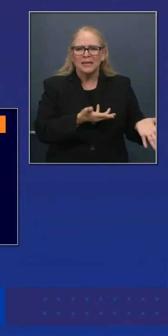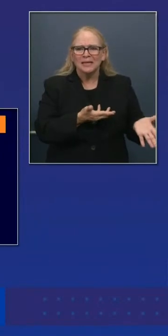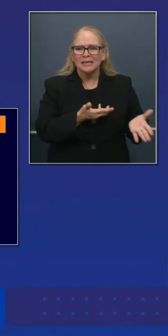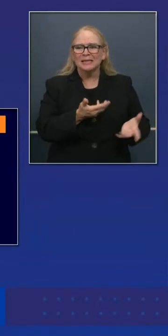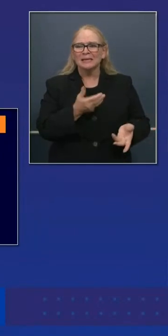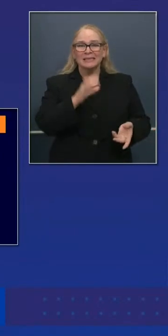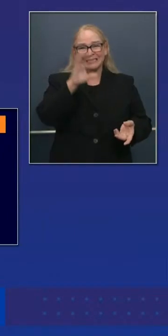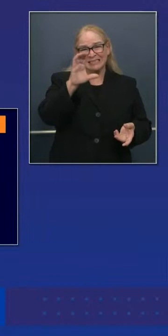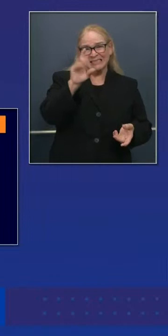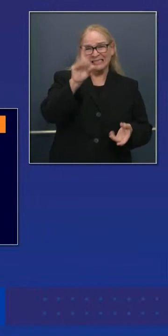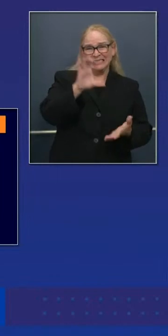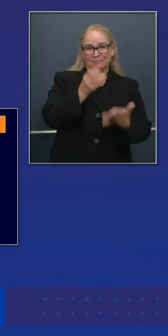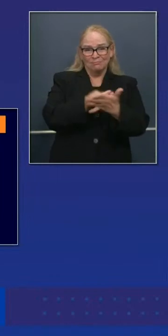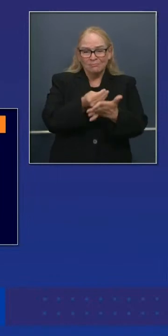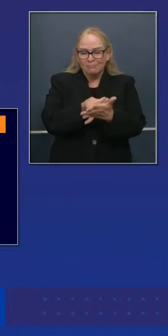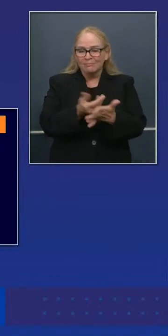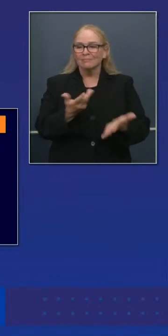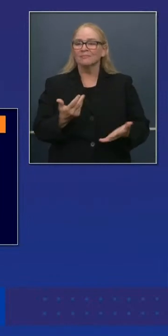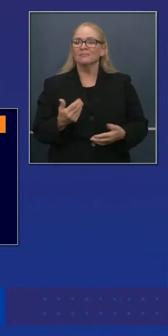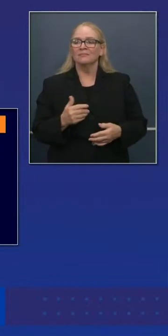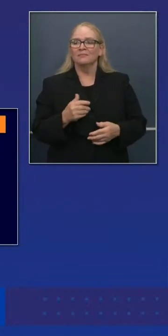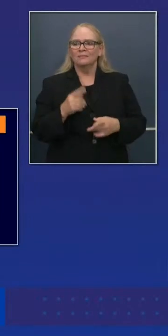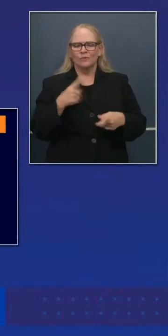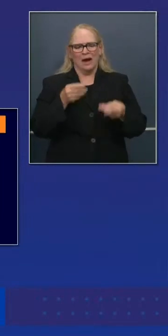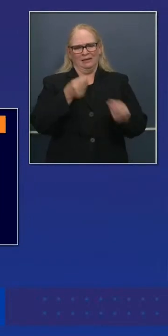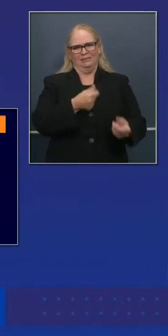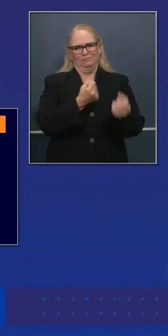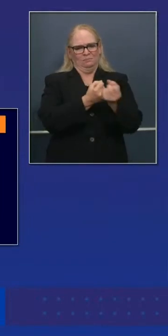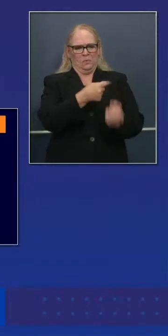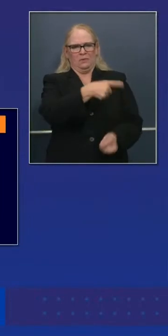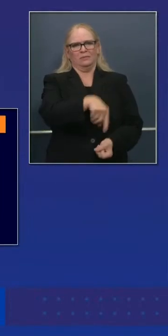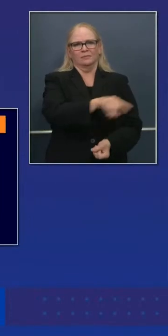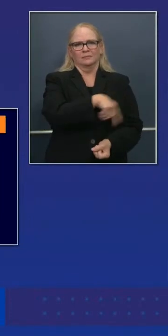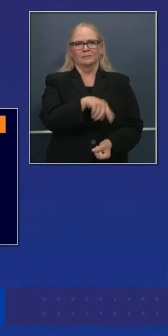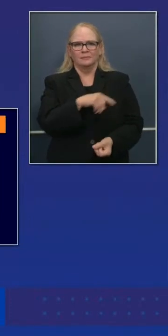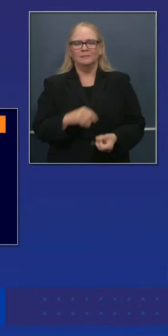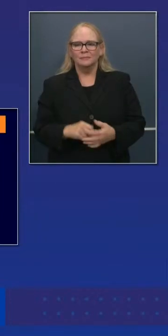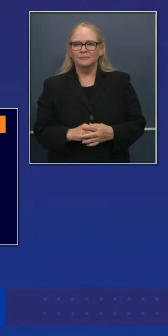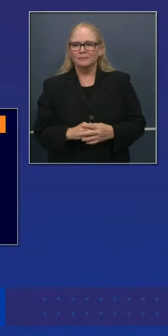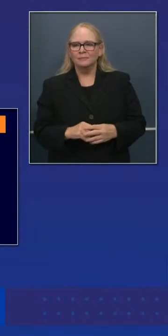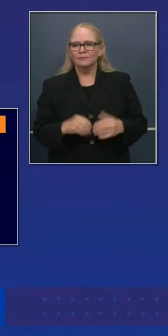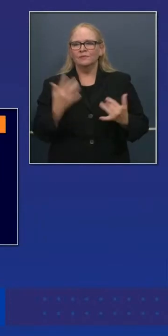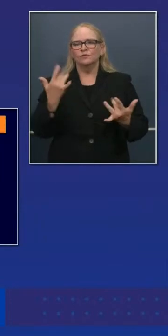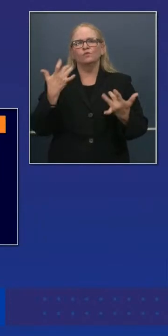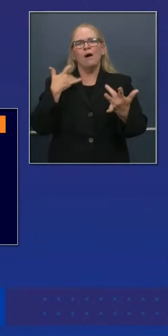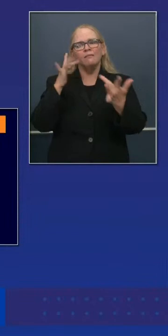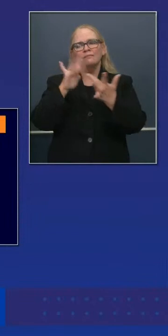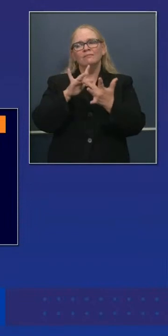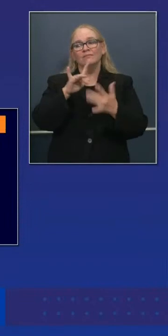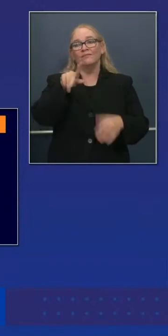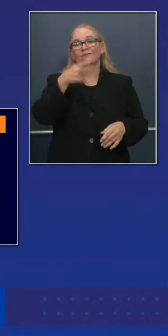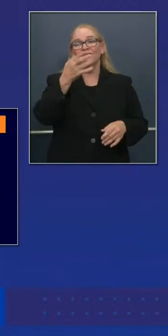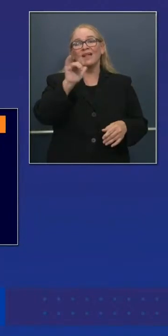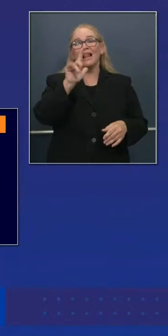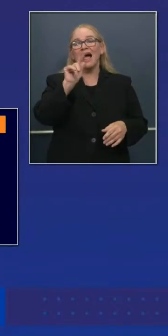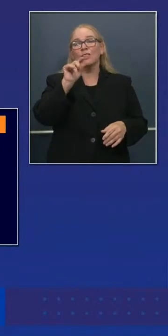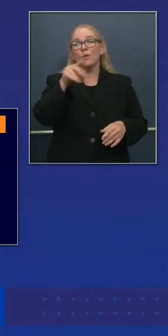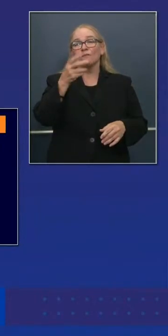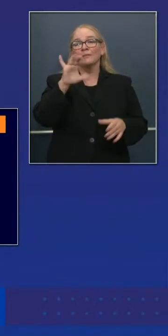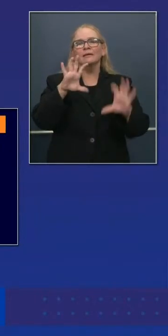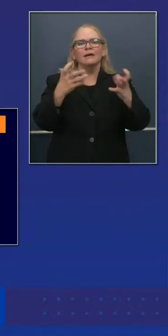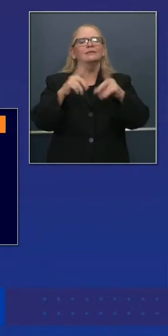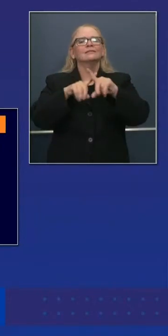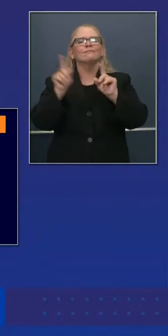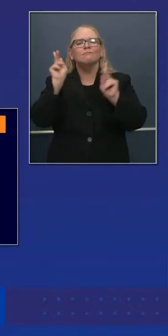over a week or so ago. We are reaching out to the philanthropic community to do even more. And today, again, we're